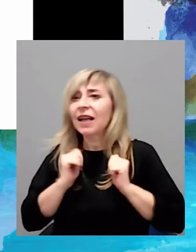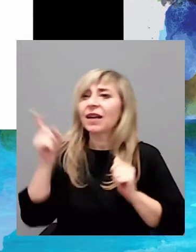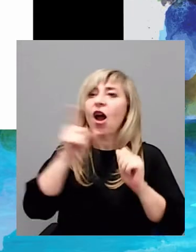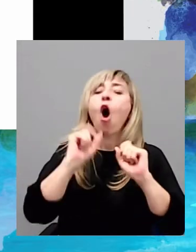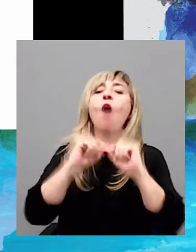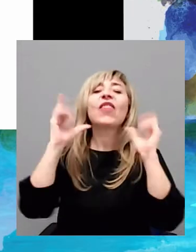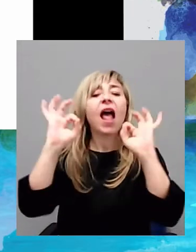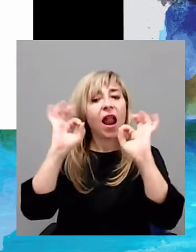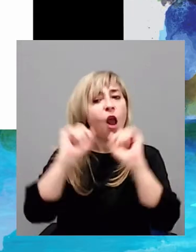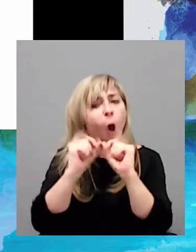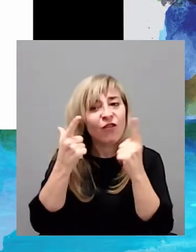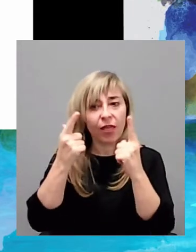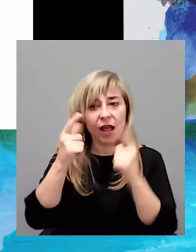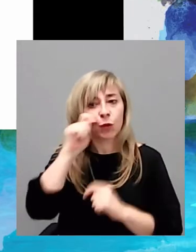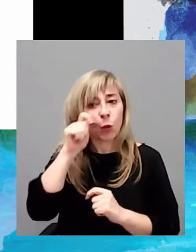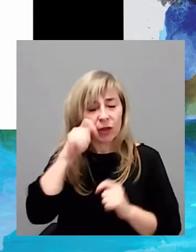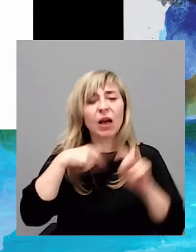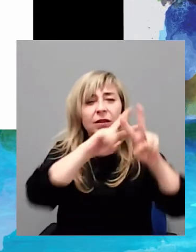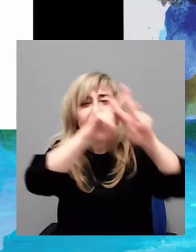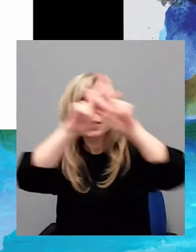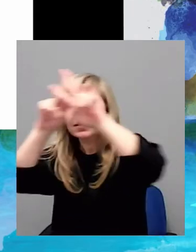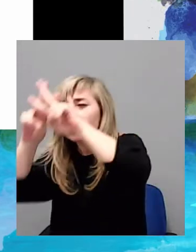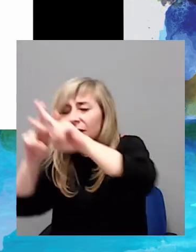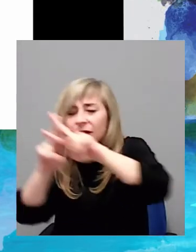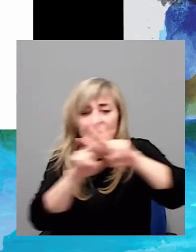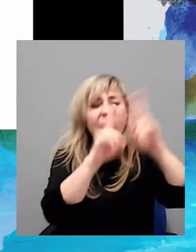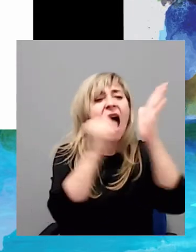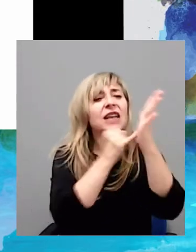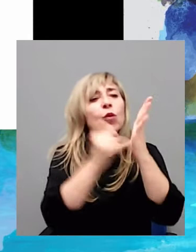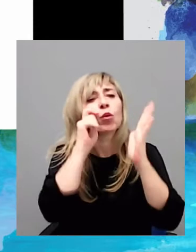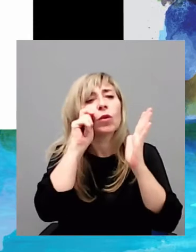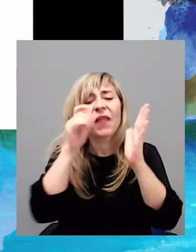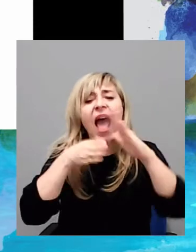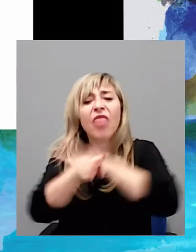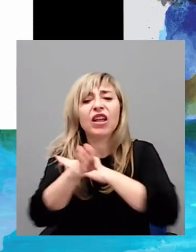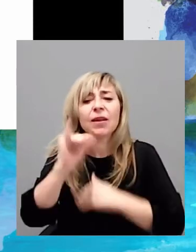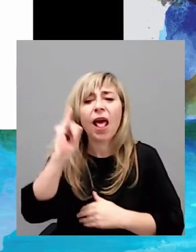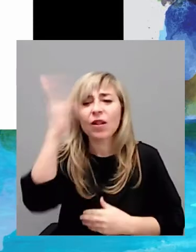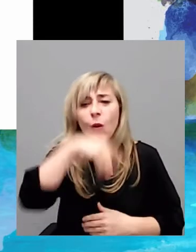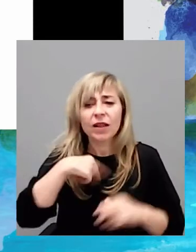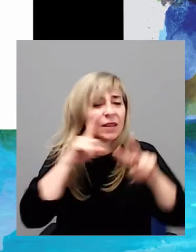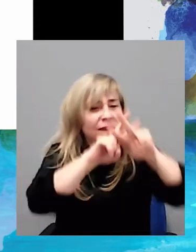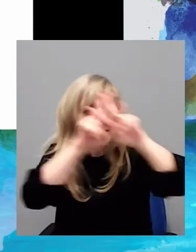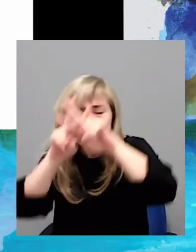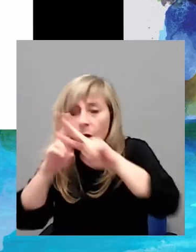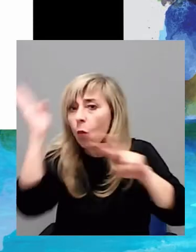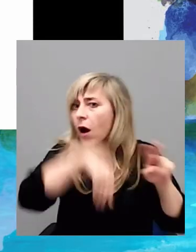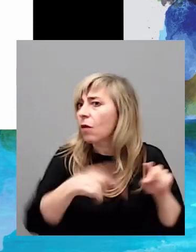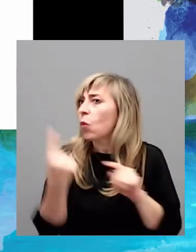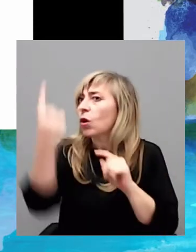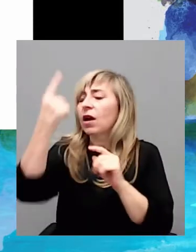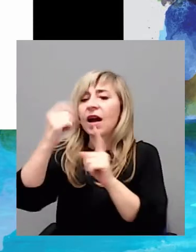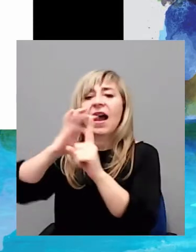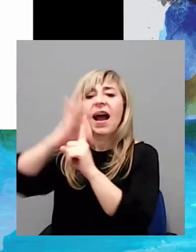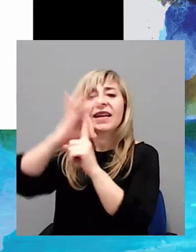in the undergraduate or graduate courses, and we saw that there was only one class in all of Andalusia, and that was under